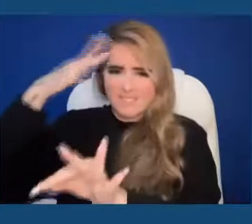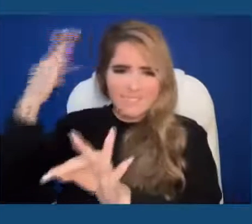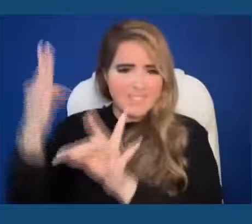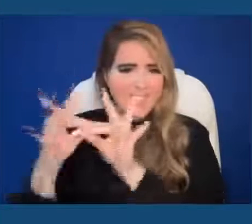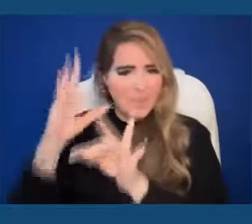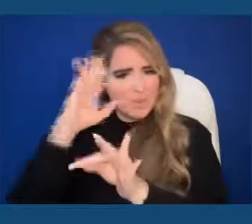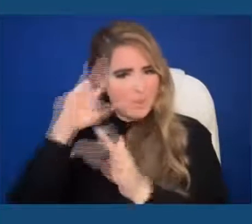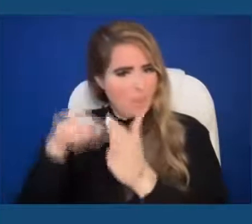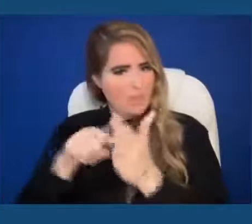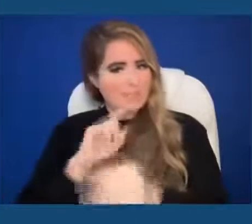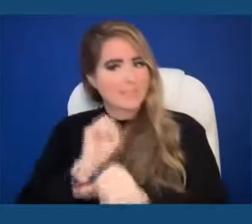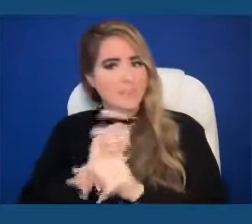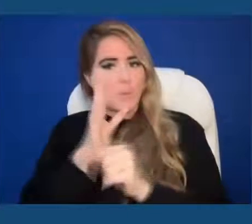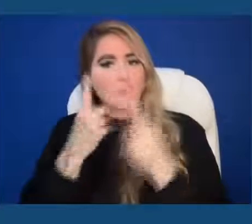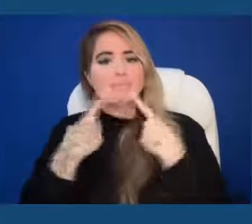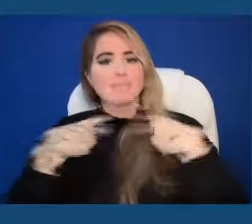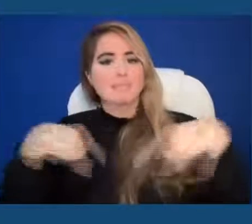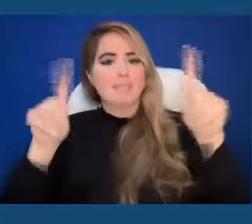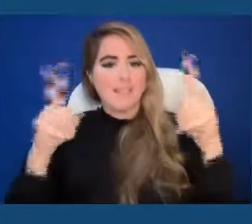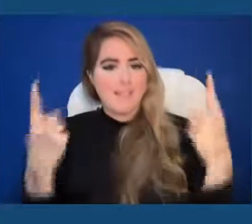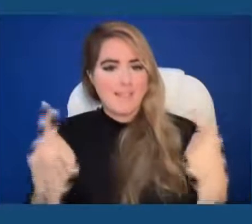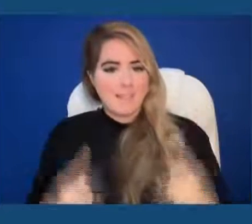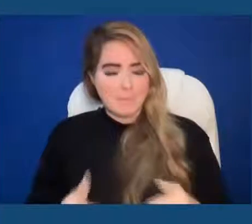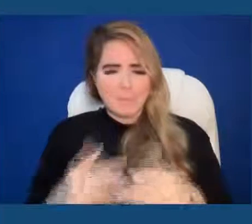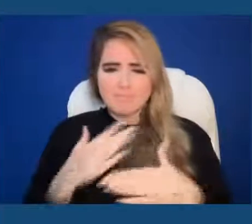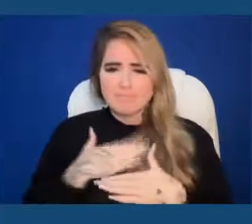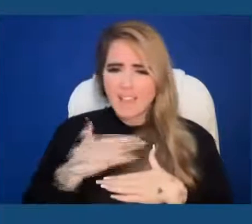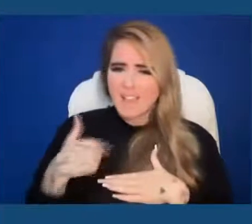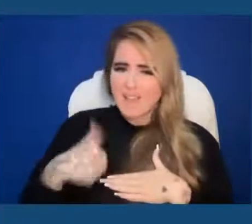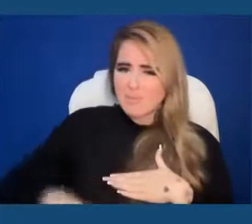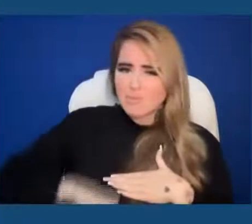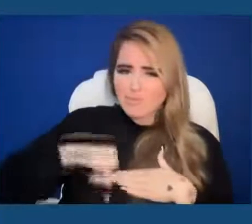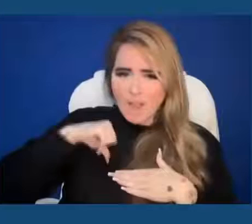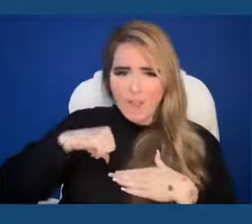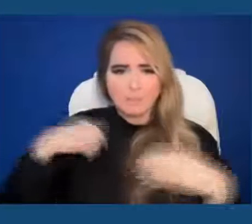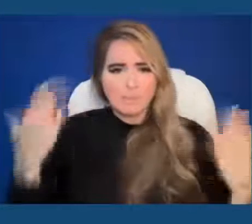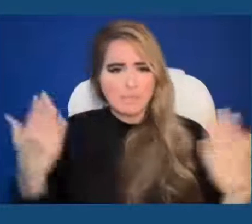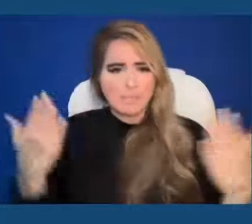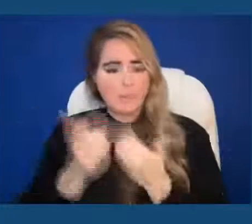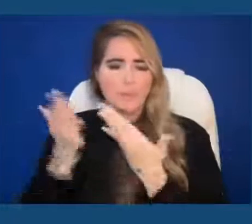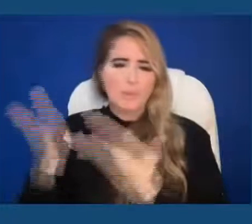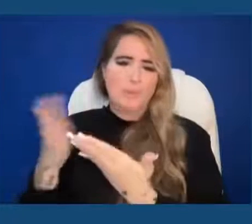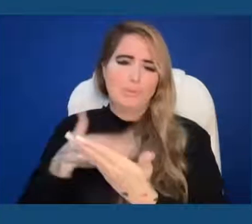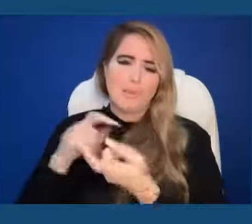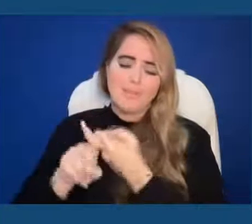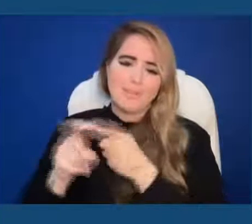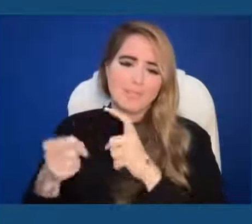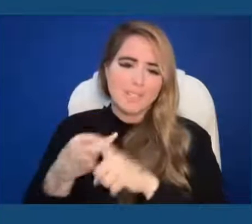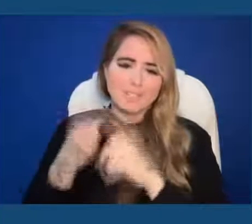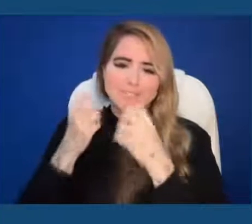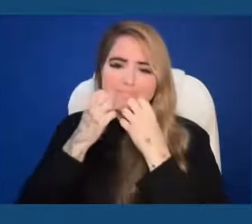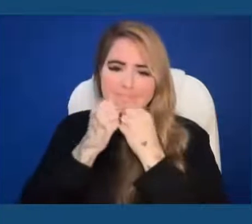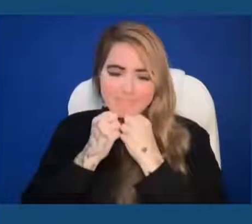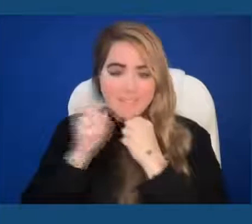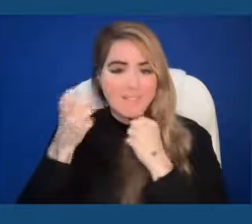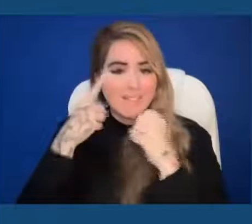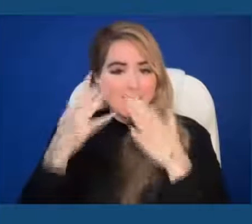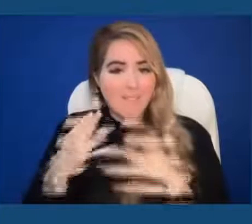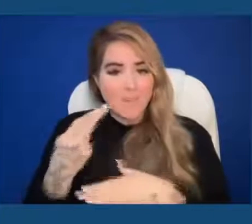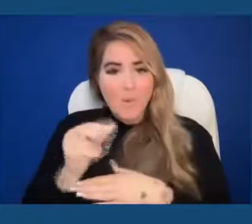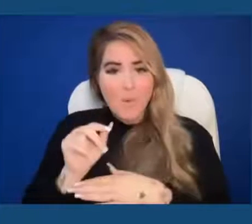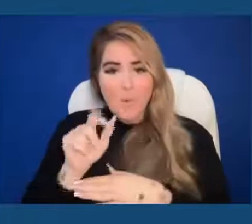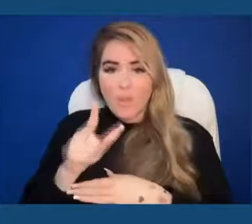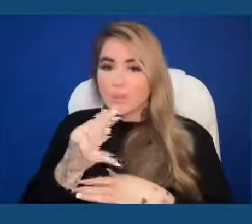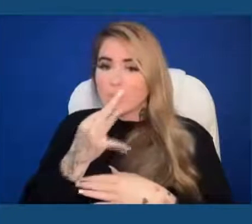your quest for justice. And I'm so proud to be here with you, my friend, as Governor Hochul officially